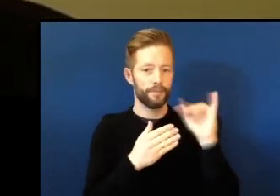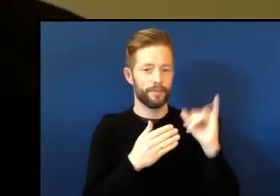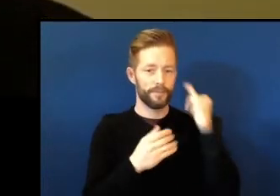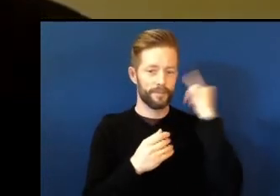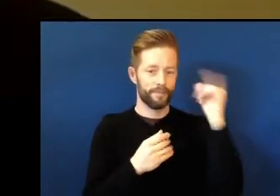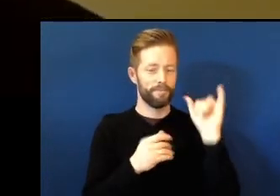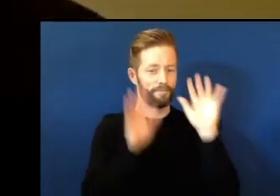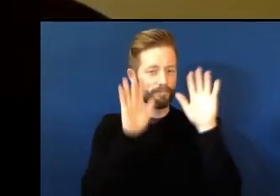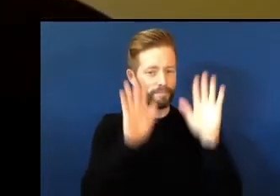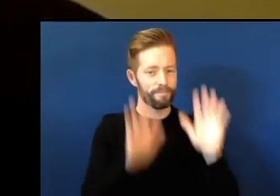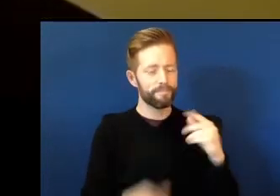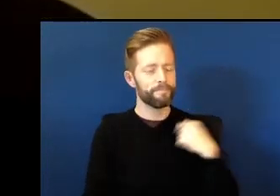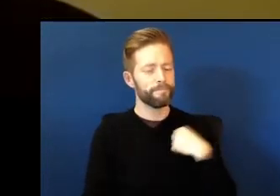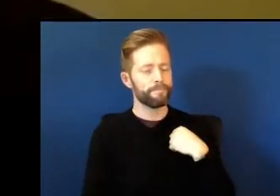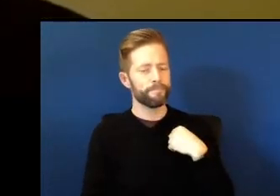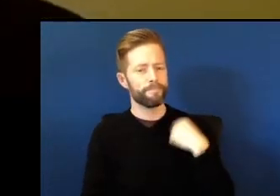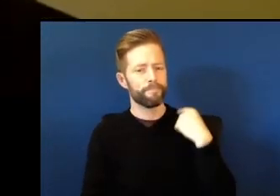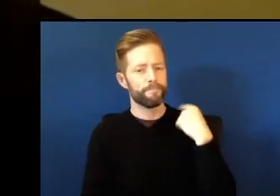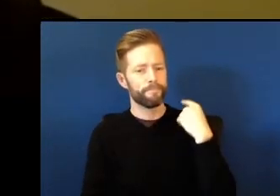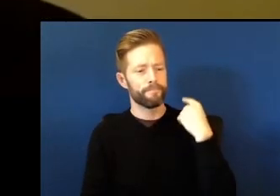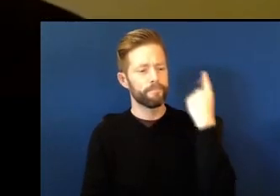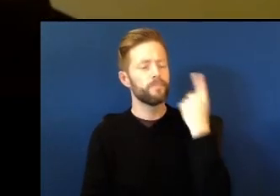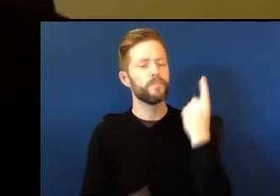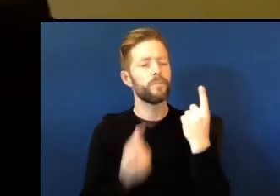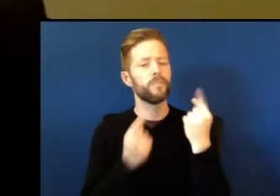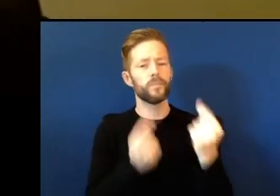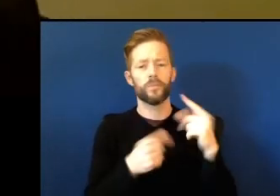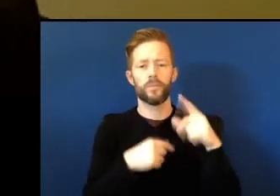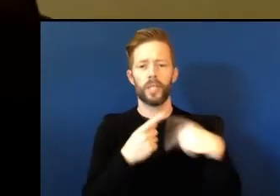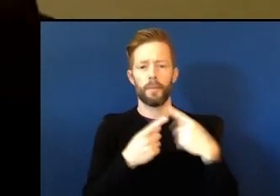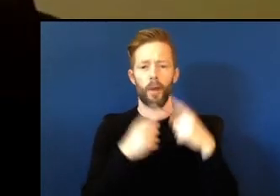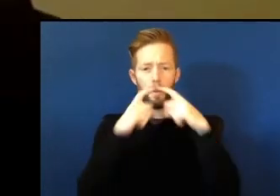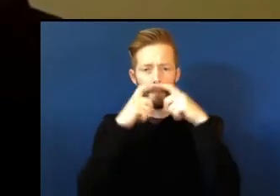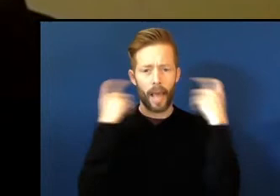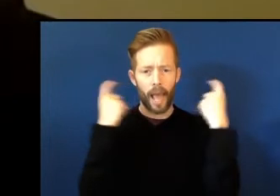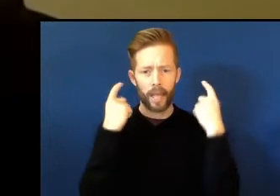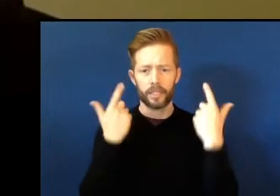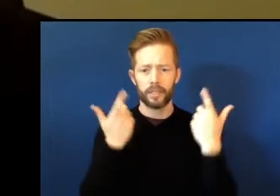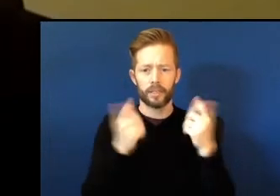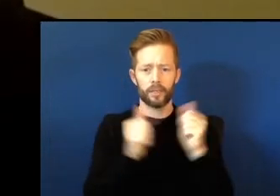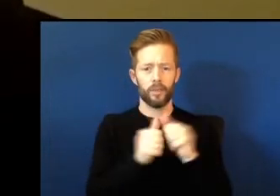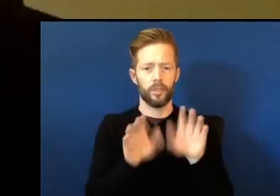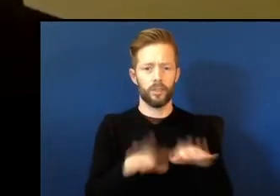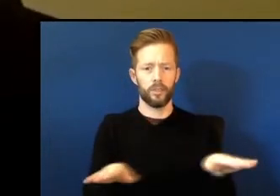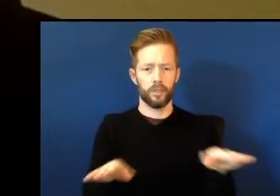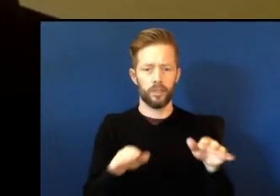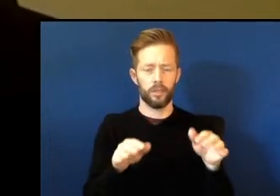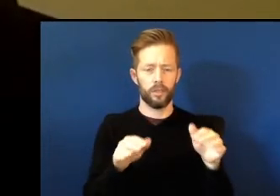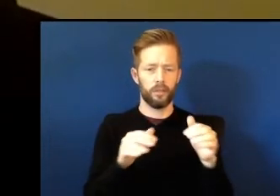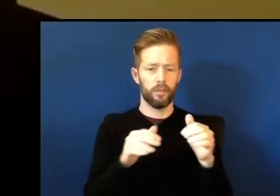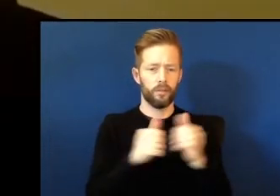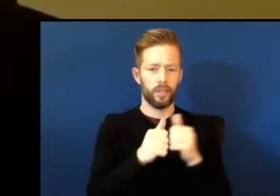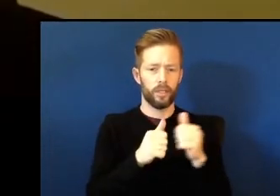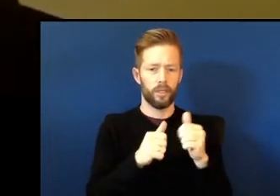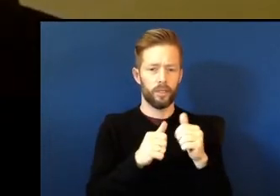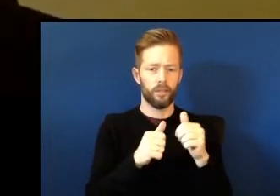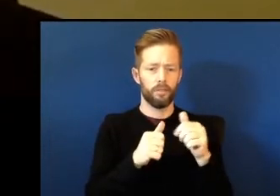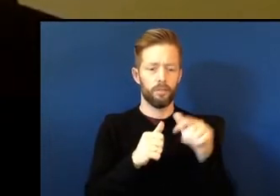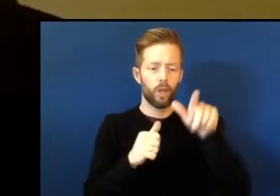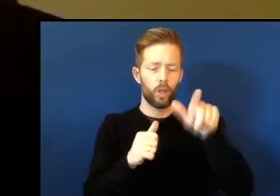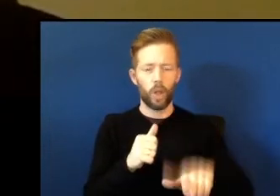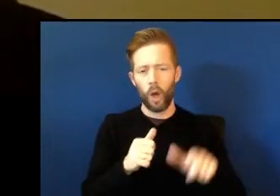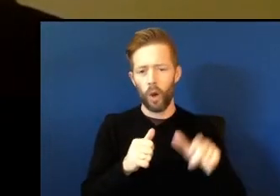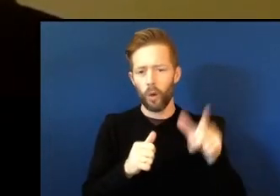are amazing. Have you had any, what have you been doing about having to wear masks with children with